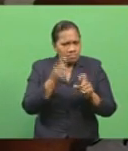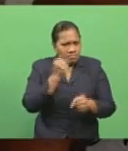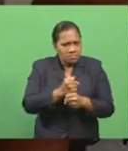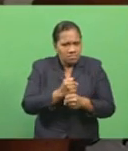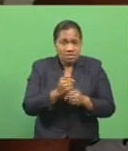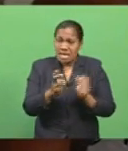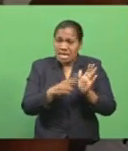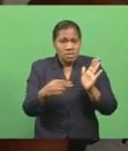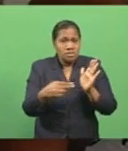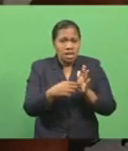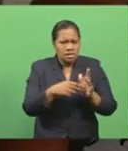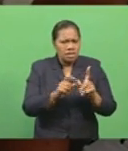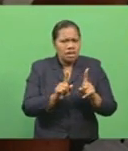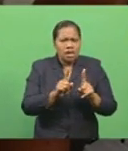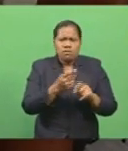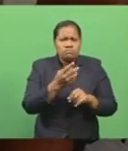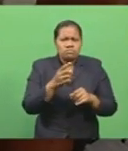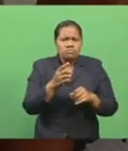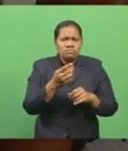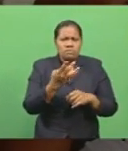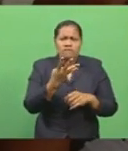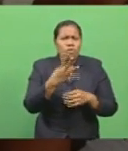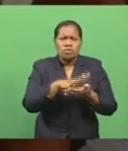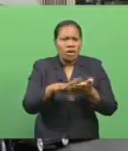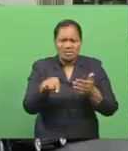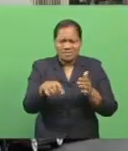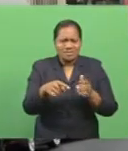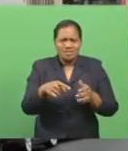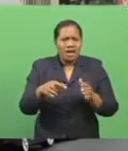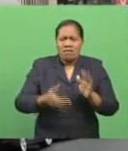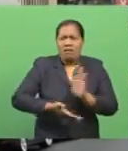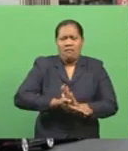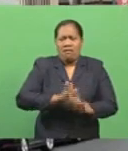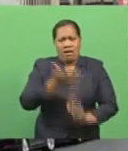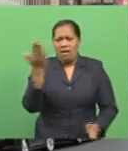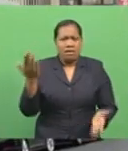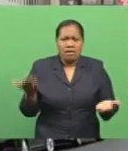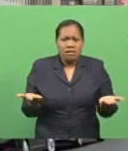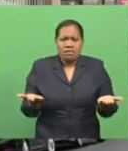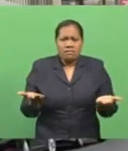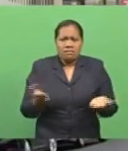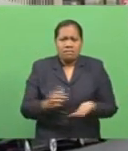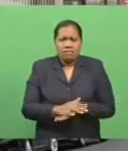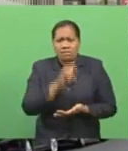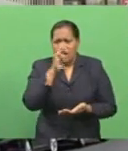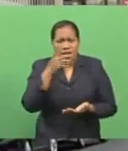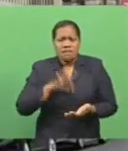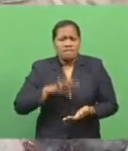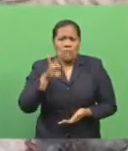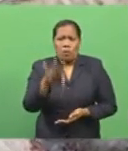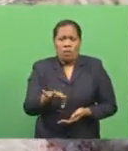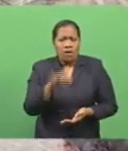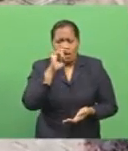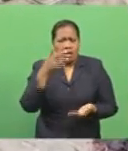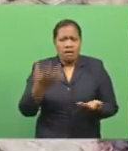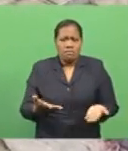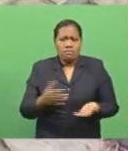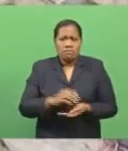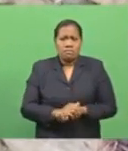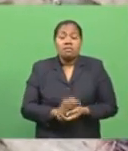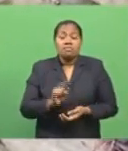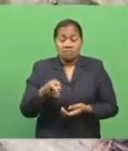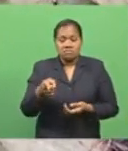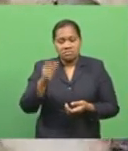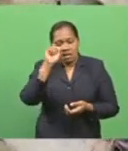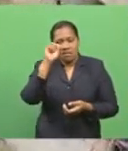$4. It's too high. Minister for Trade says she understands his dilemma. However, it's